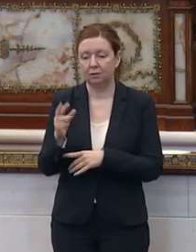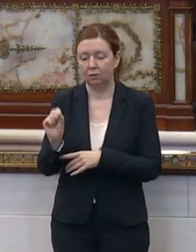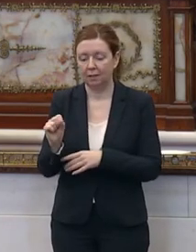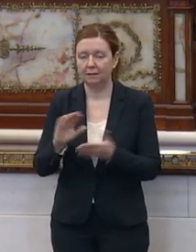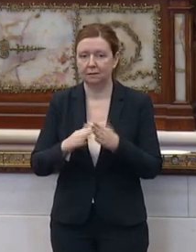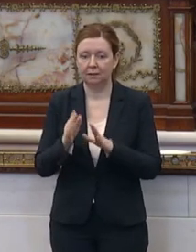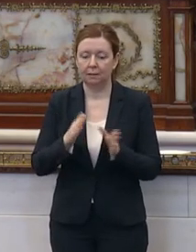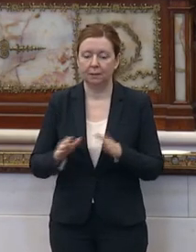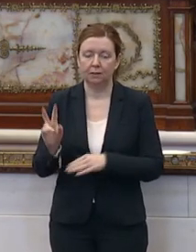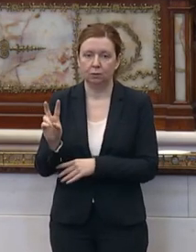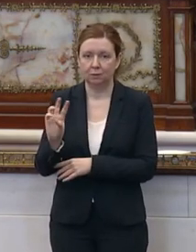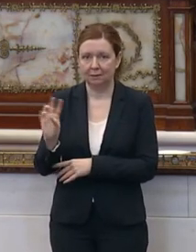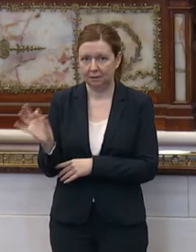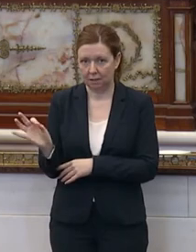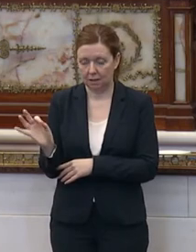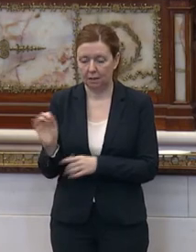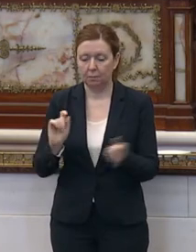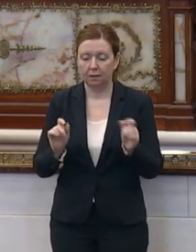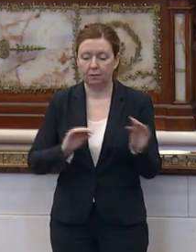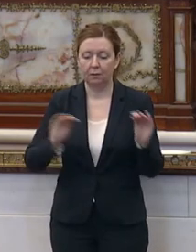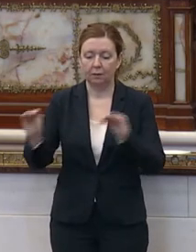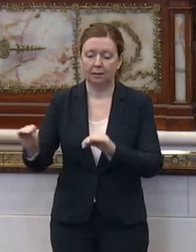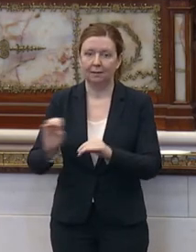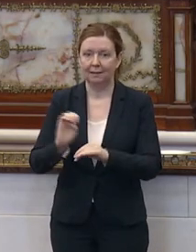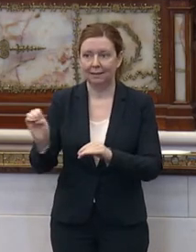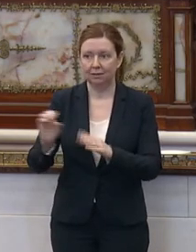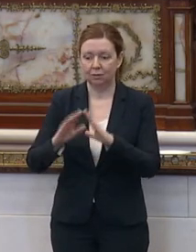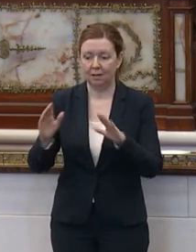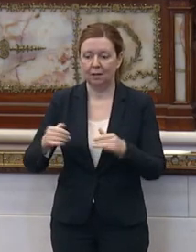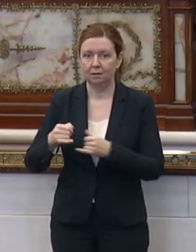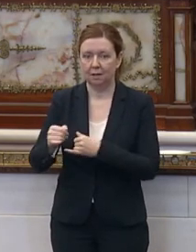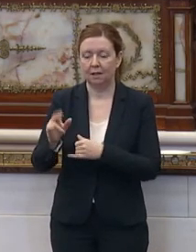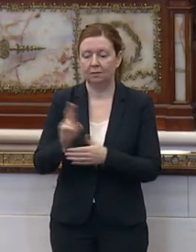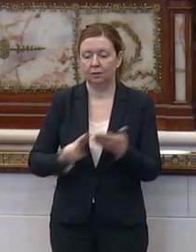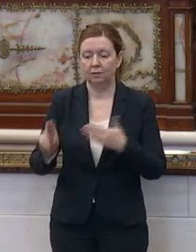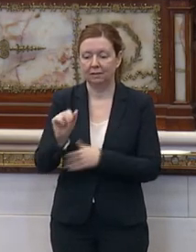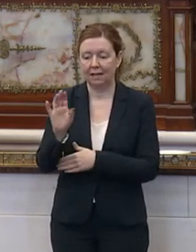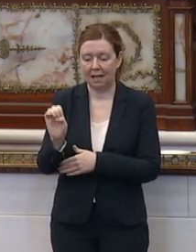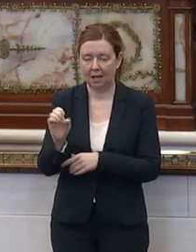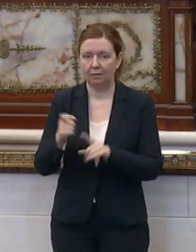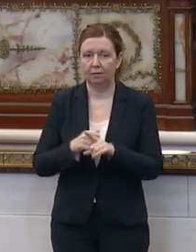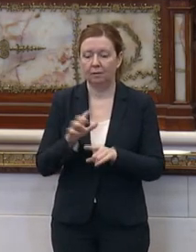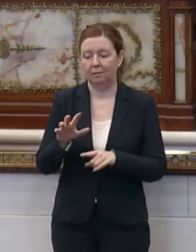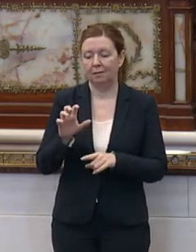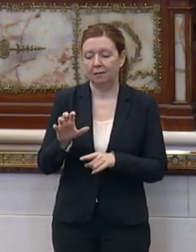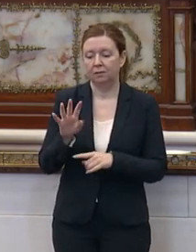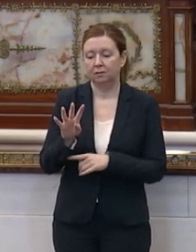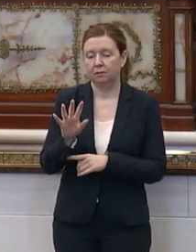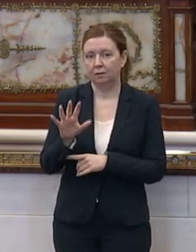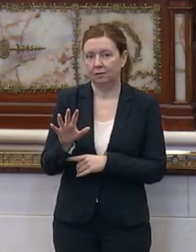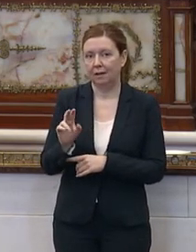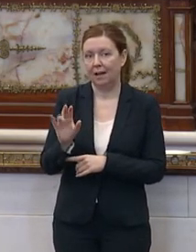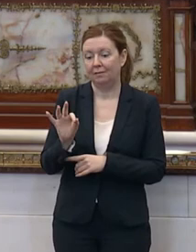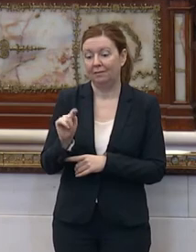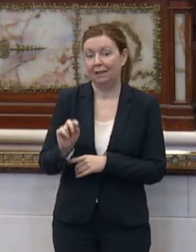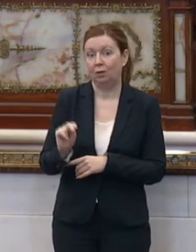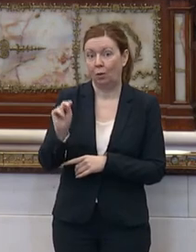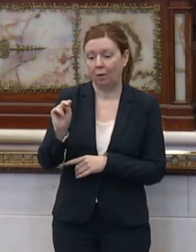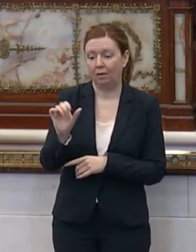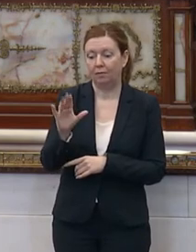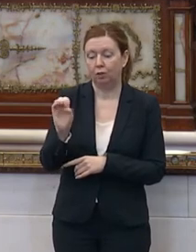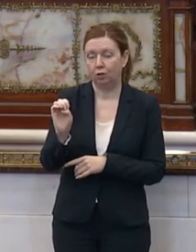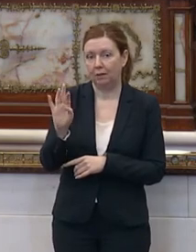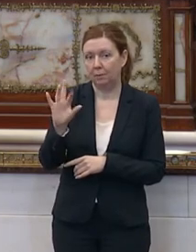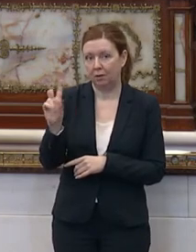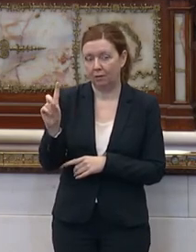Plan Number 269 by relocating the eastern house line of University Avenue from a point approximately 545 feet north of Curie